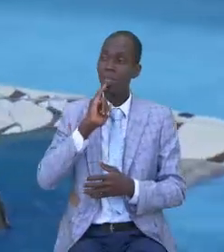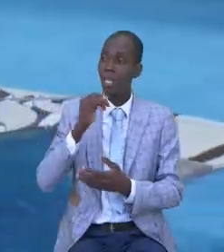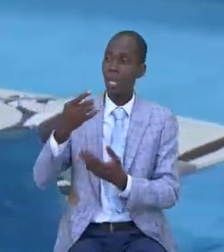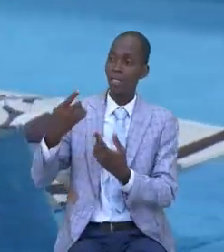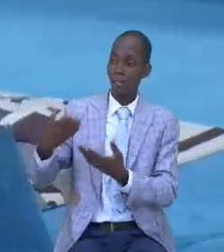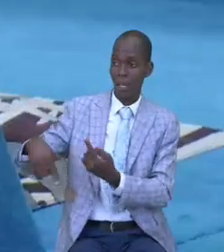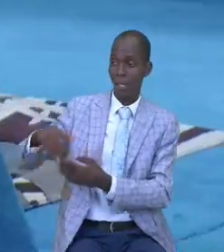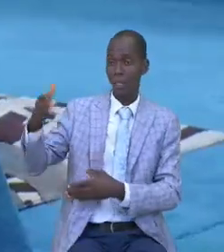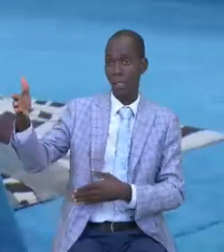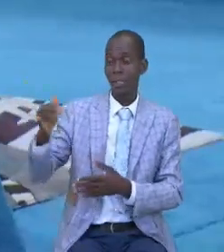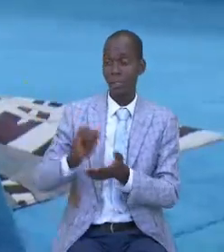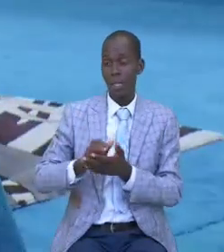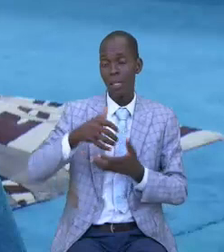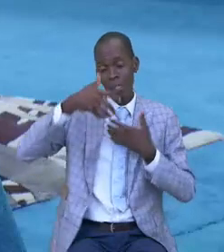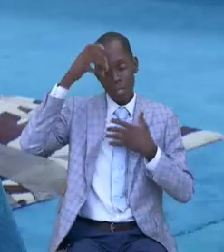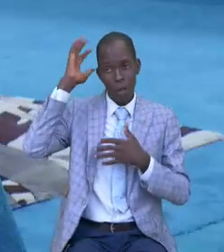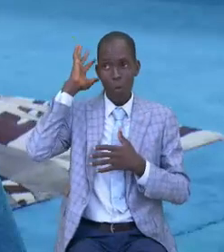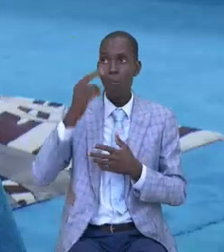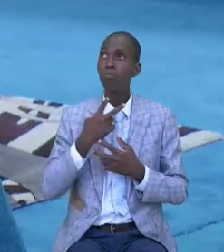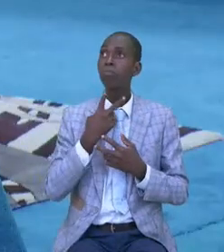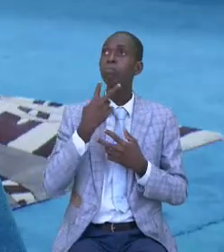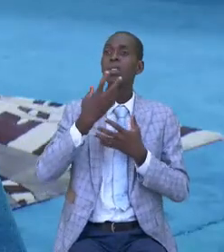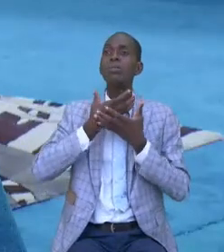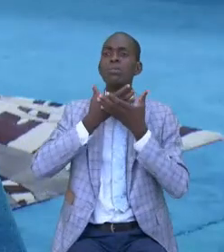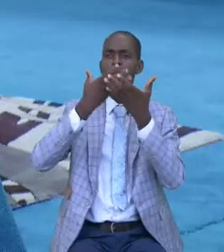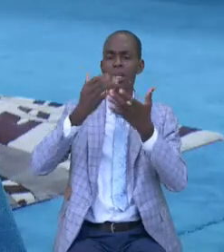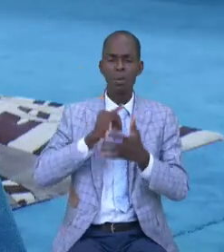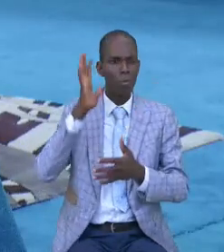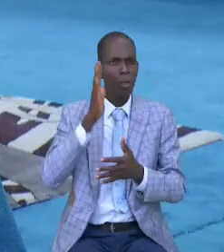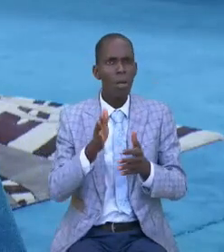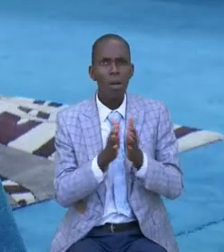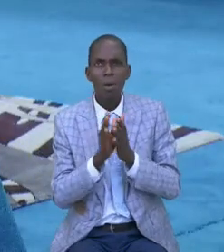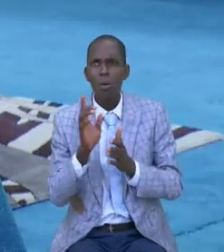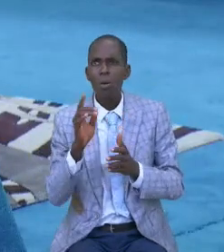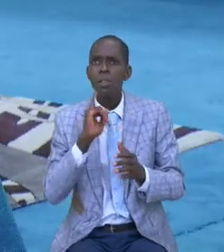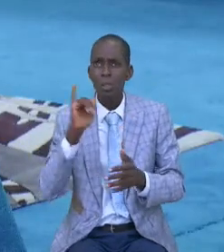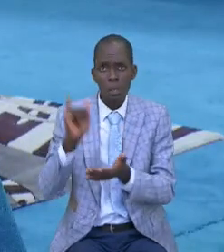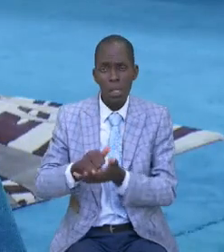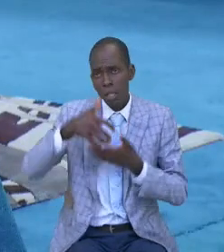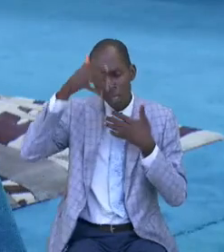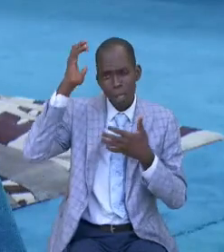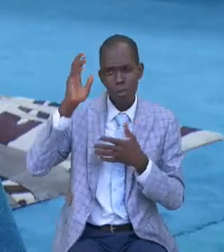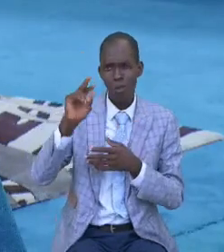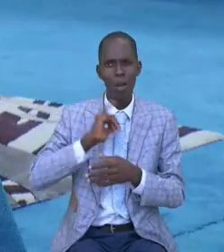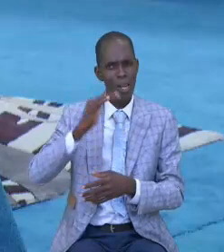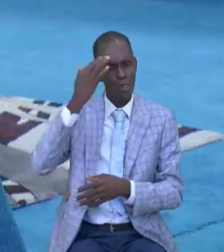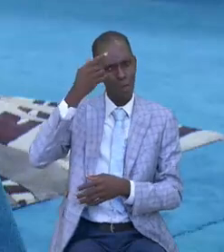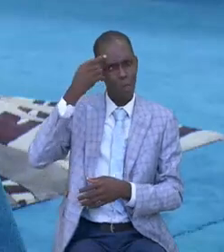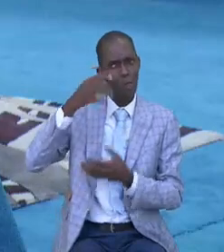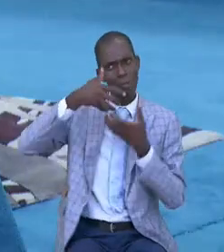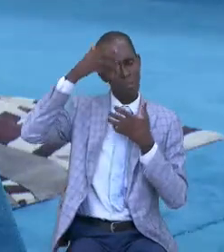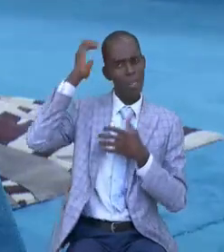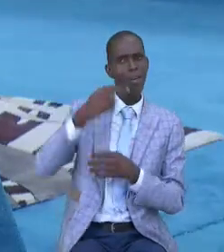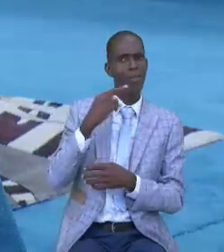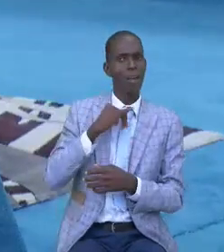it will roar. And I don't have to say, is there a lion there? By the roaring of the lion, I know the lion is